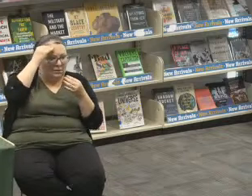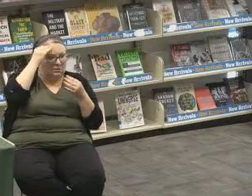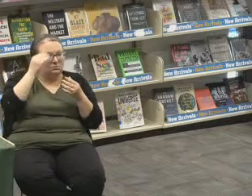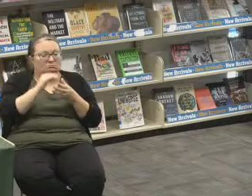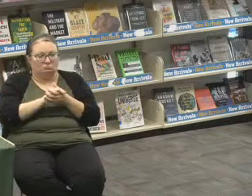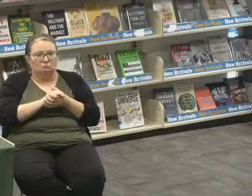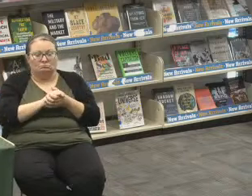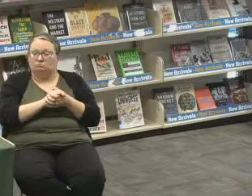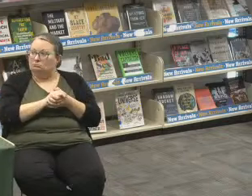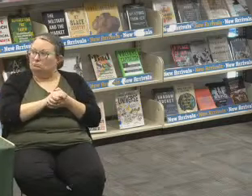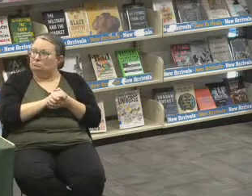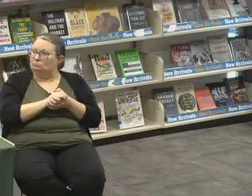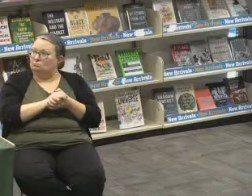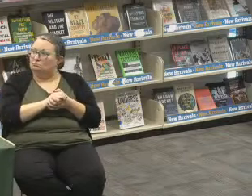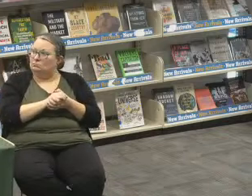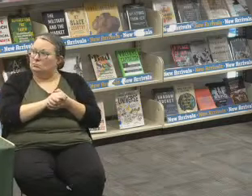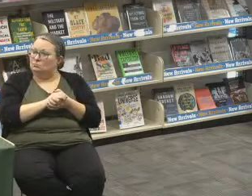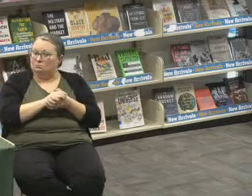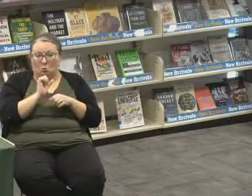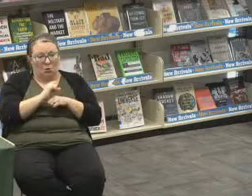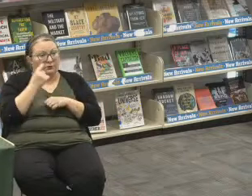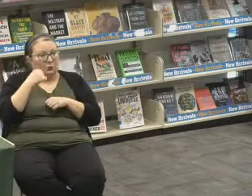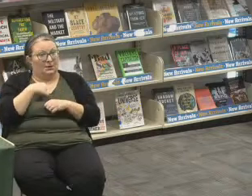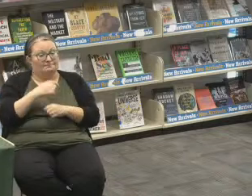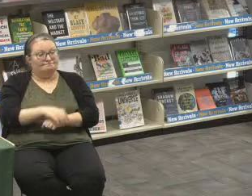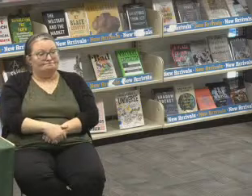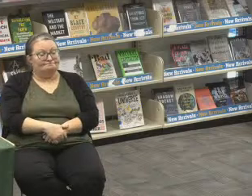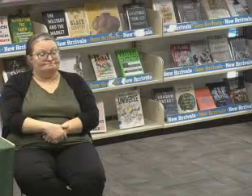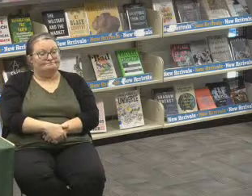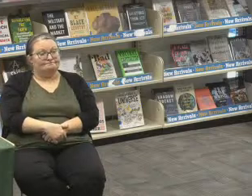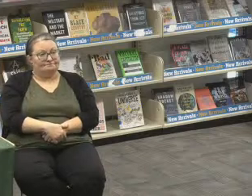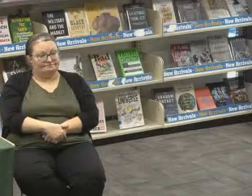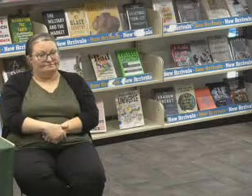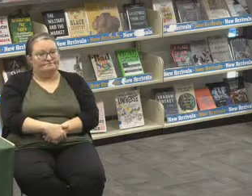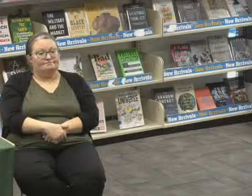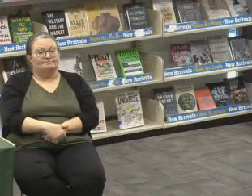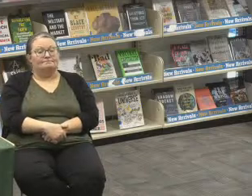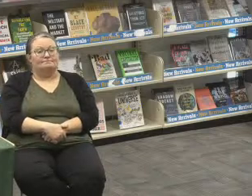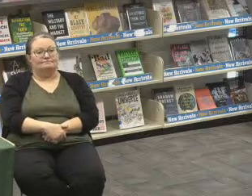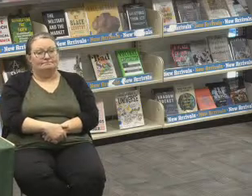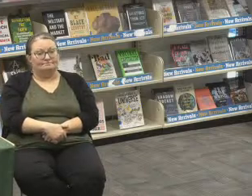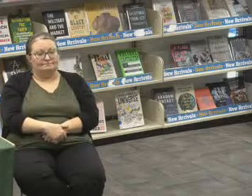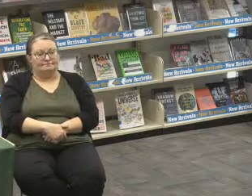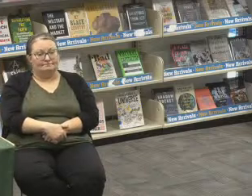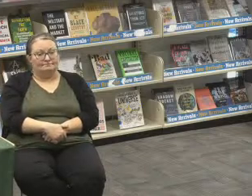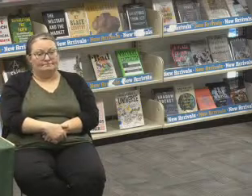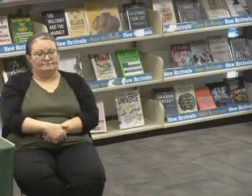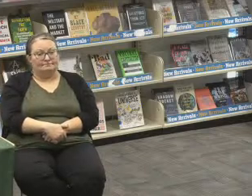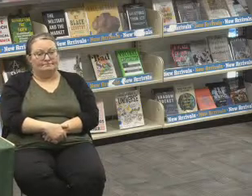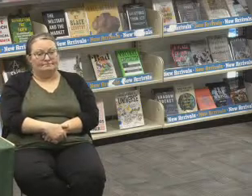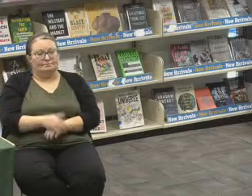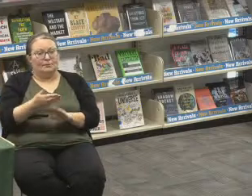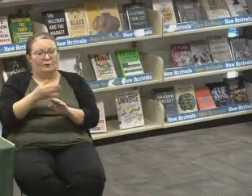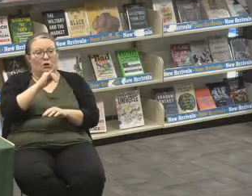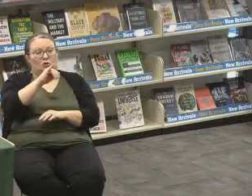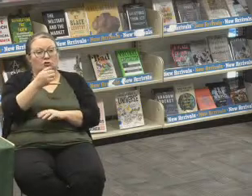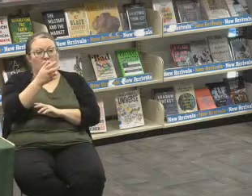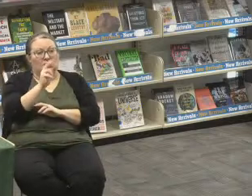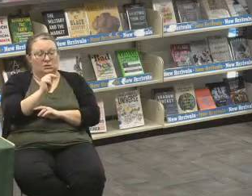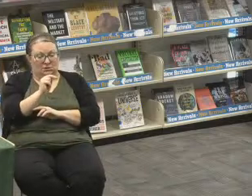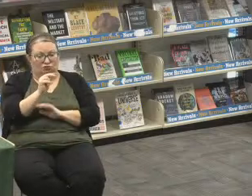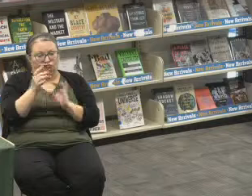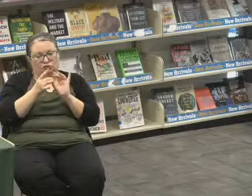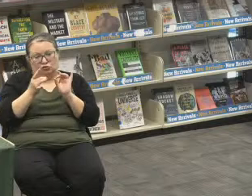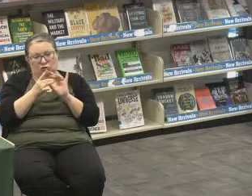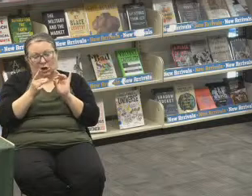or Works for me. yeah. So before Jason